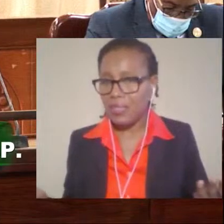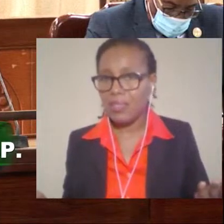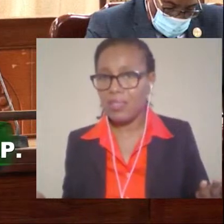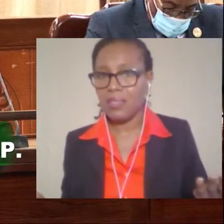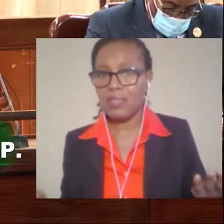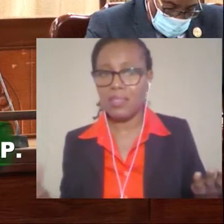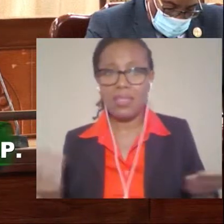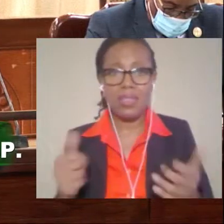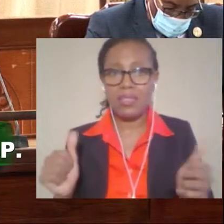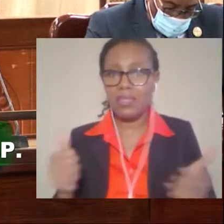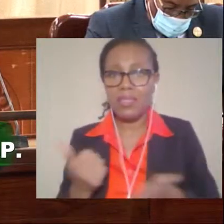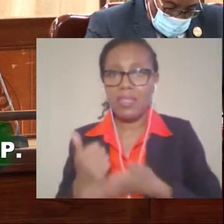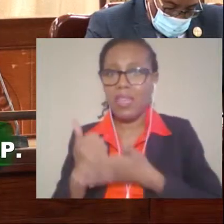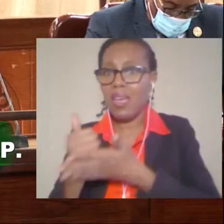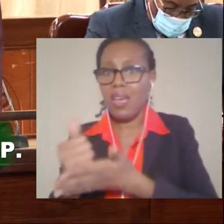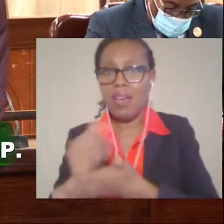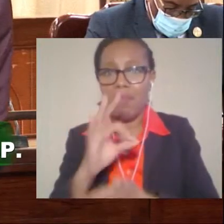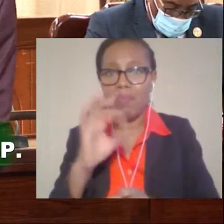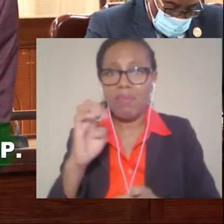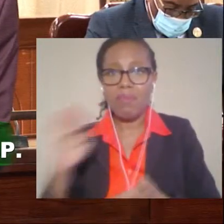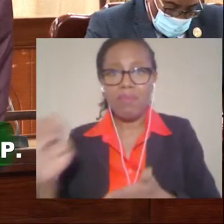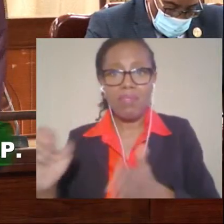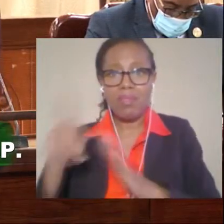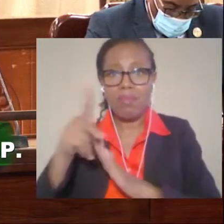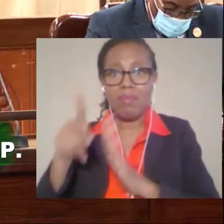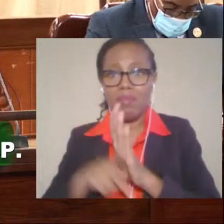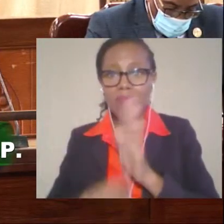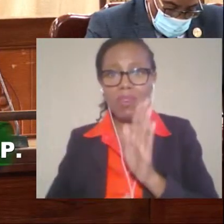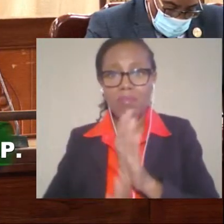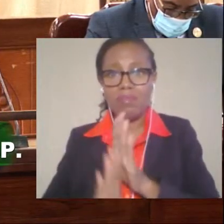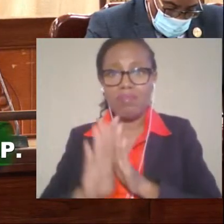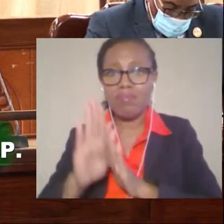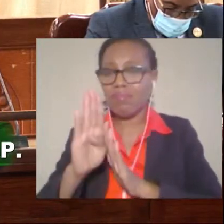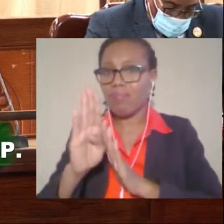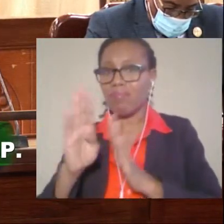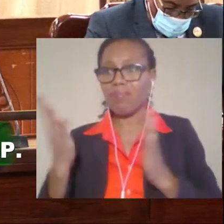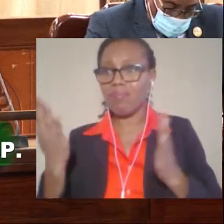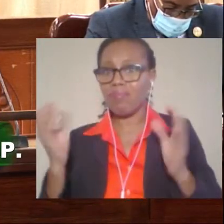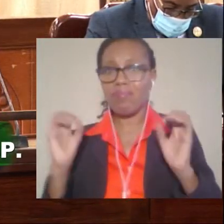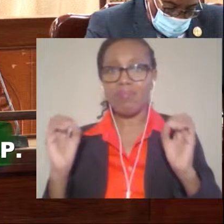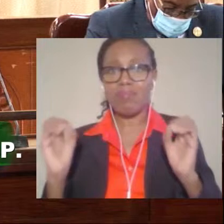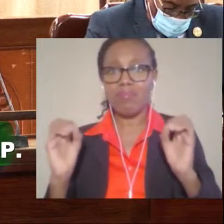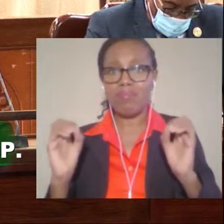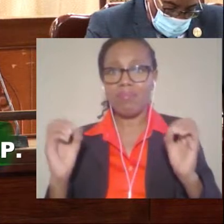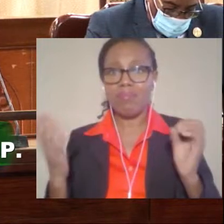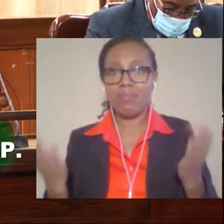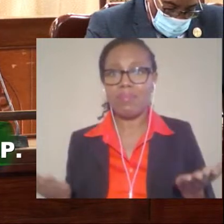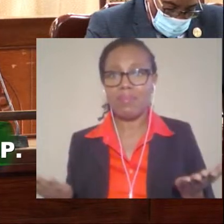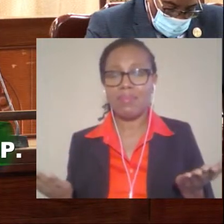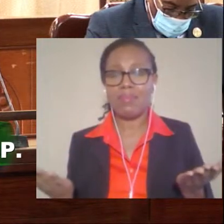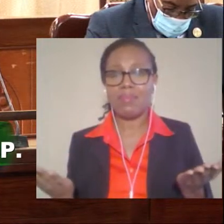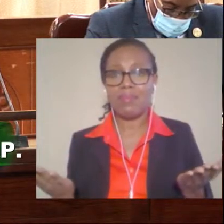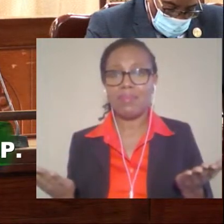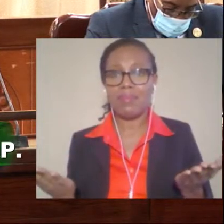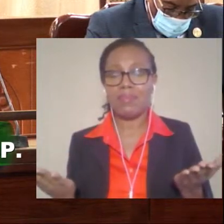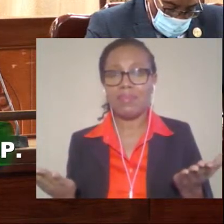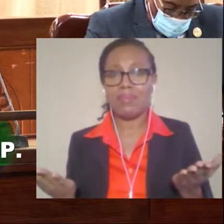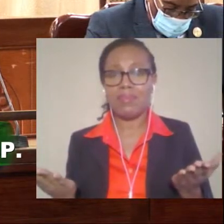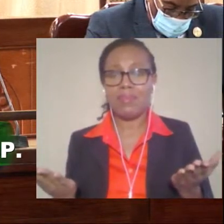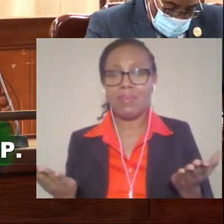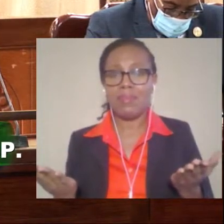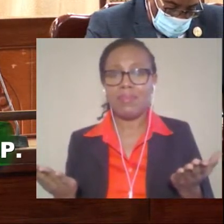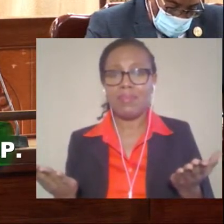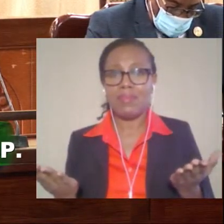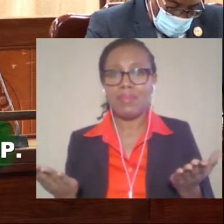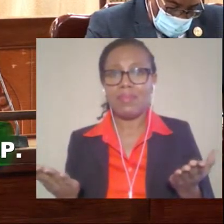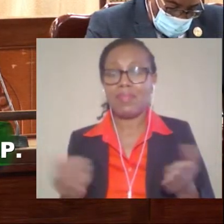program. So we're not where we ought to be with the feed program. The feed